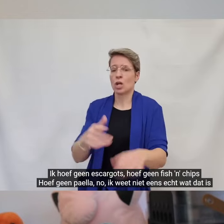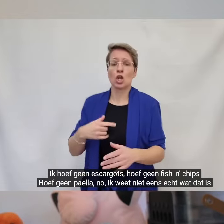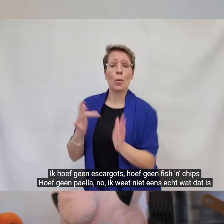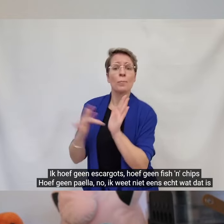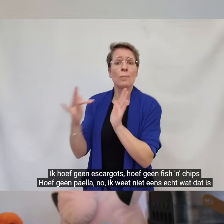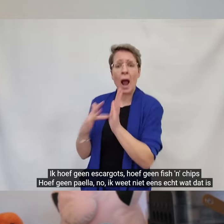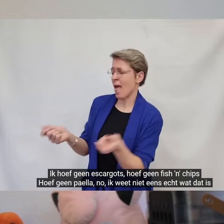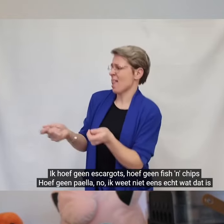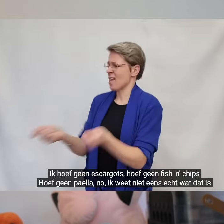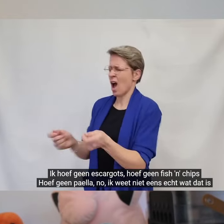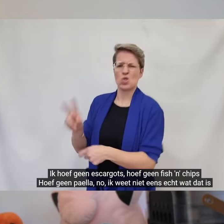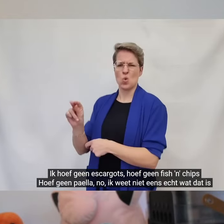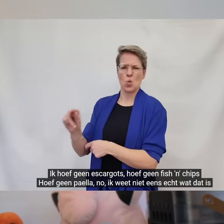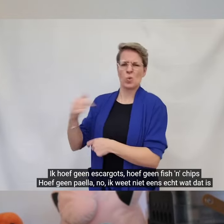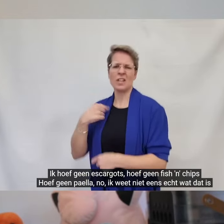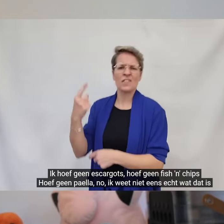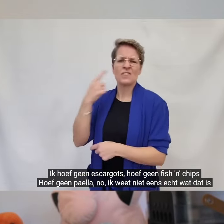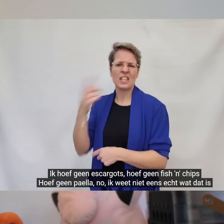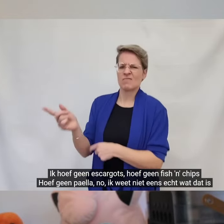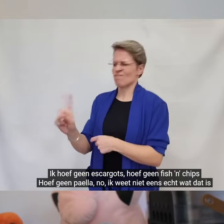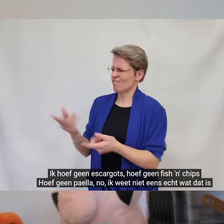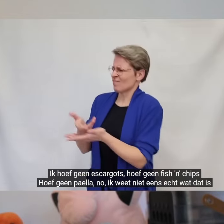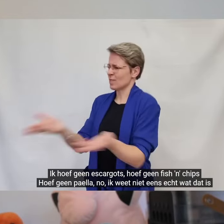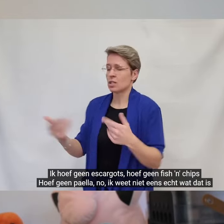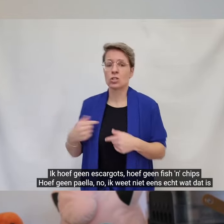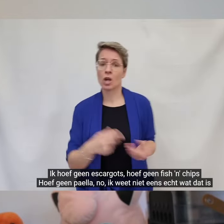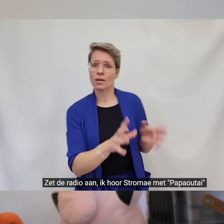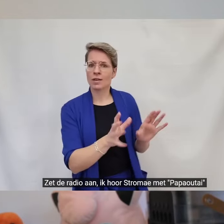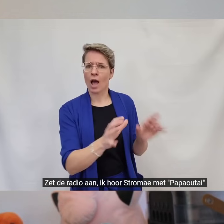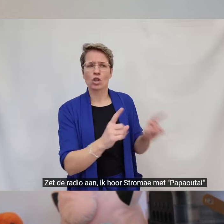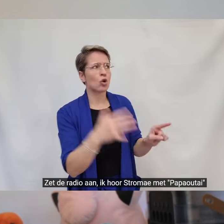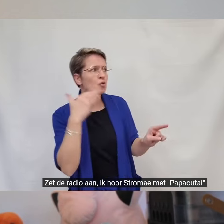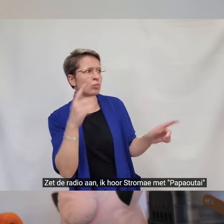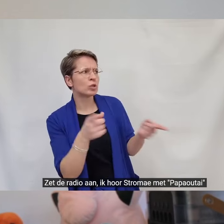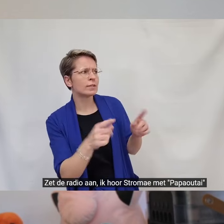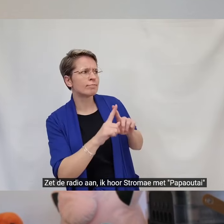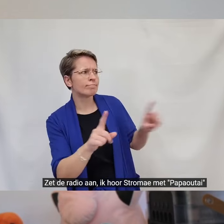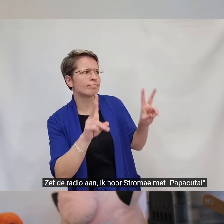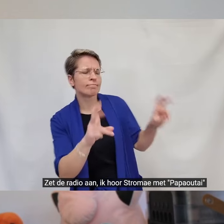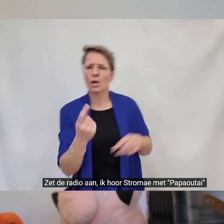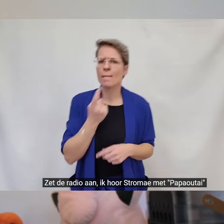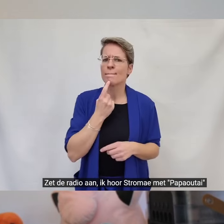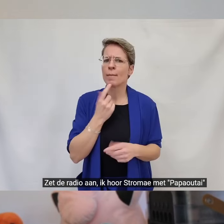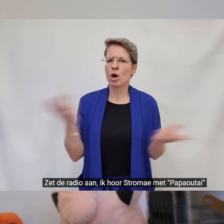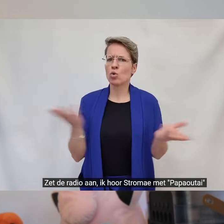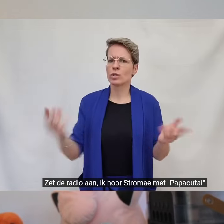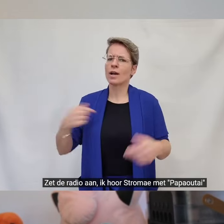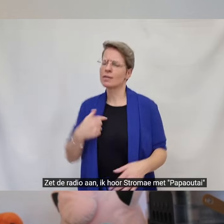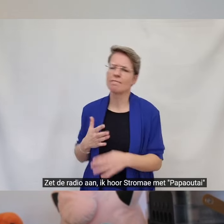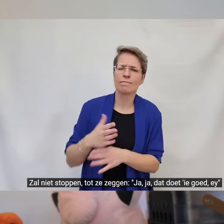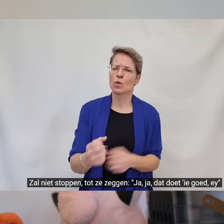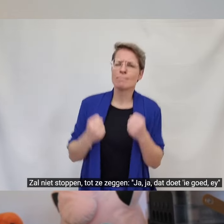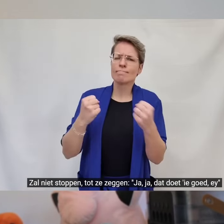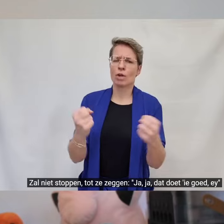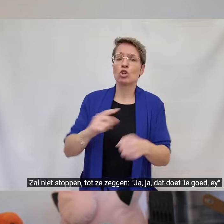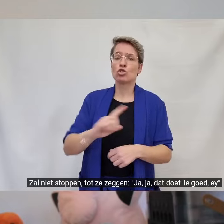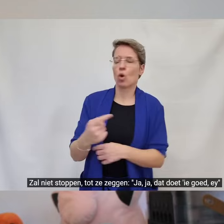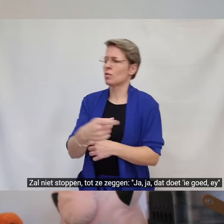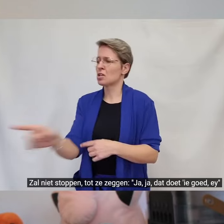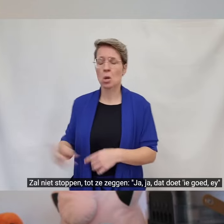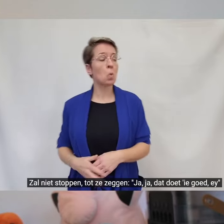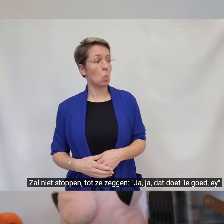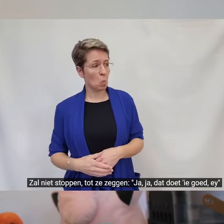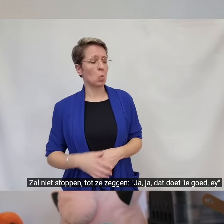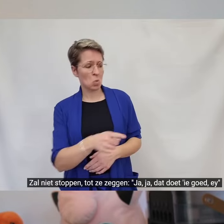en chips hoef geen pael ja no ik weet niet eens wat dat is zette radio aan ik hoor stromai met papa u de zal niet stoppen